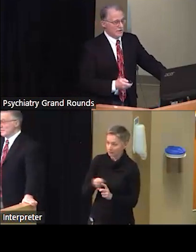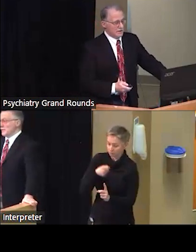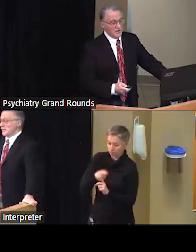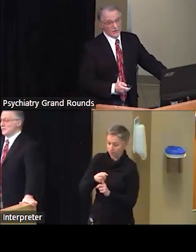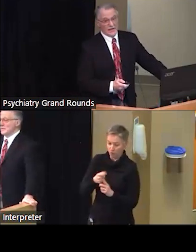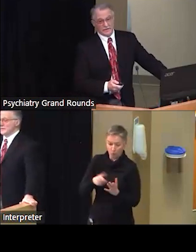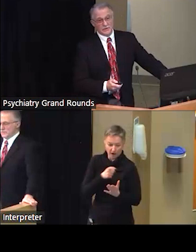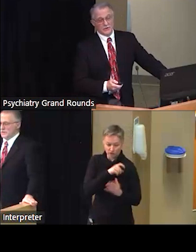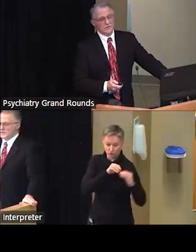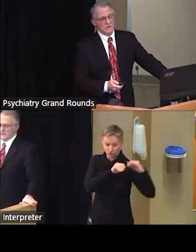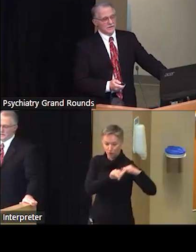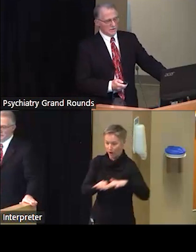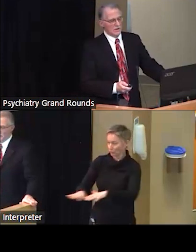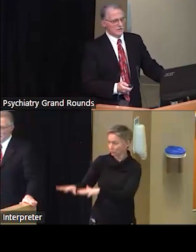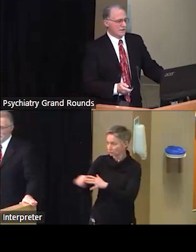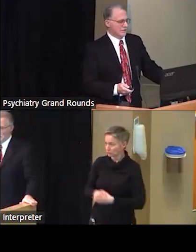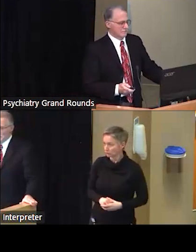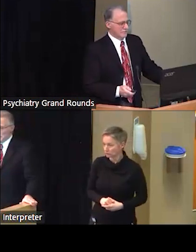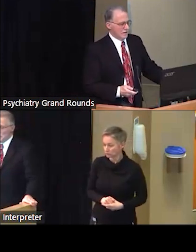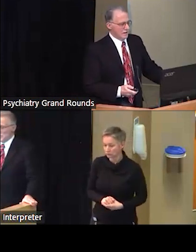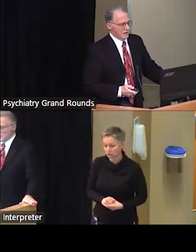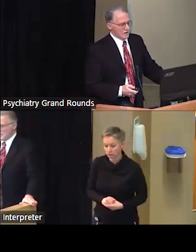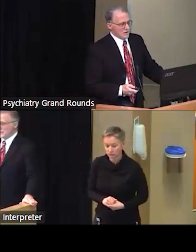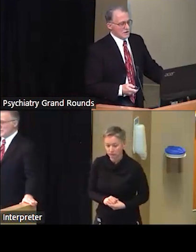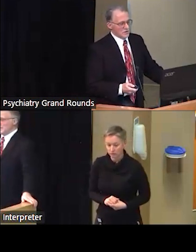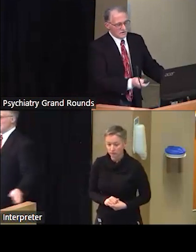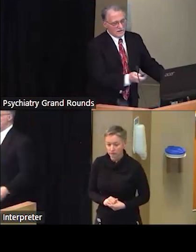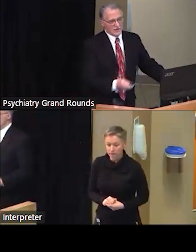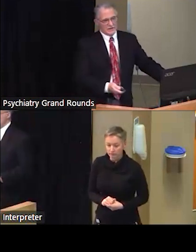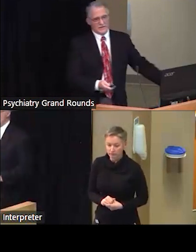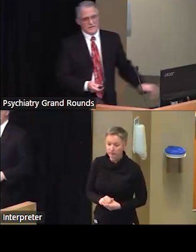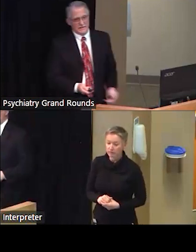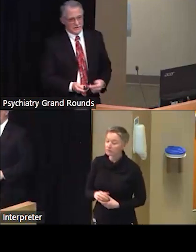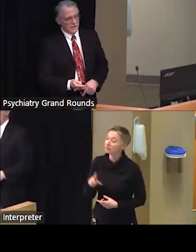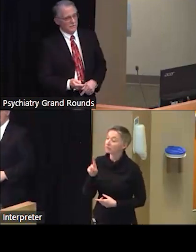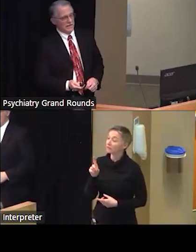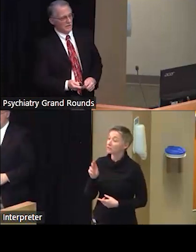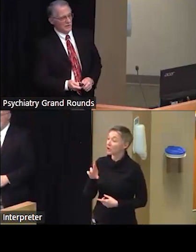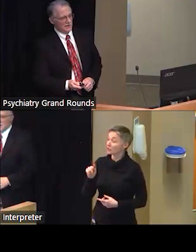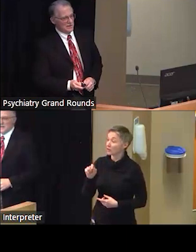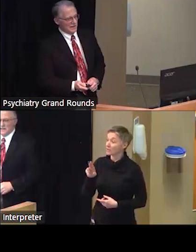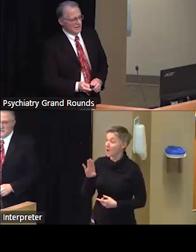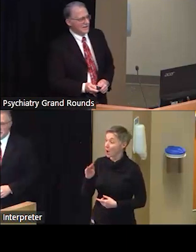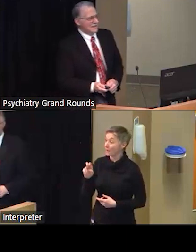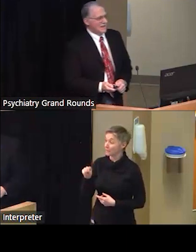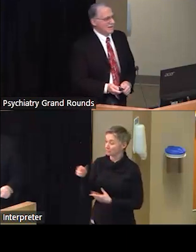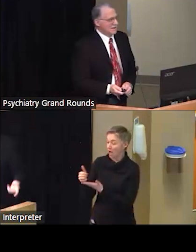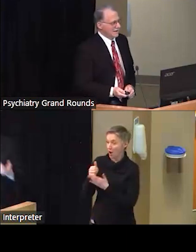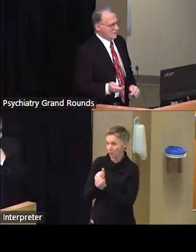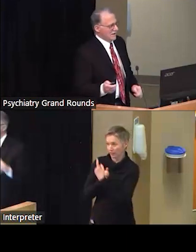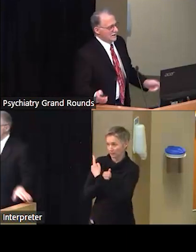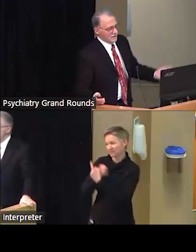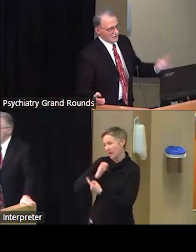of various things that we have to do to keep the lights on. So this actually, Dr. Taubman helped me with this slide.